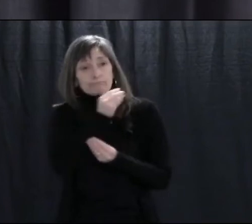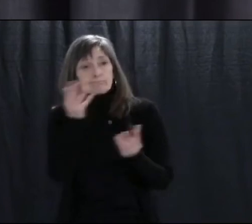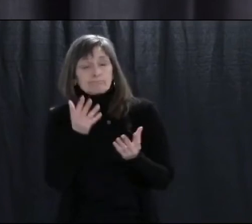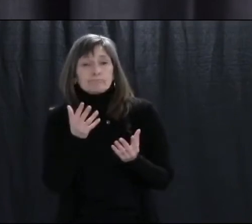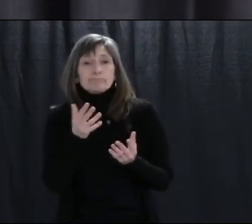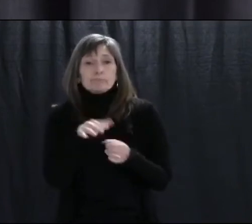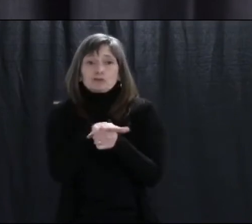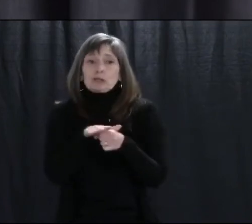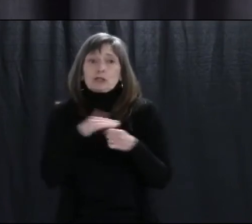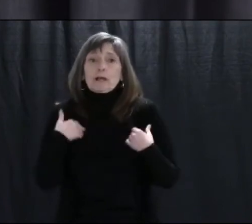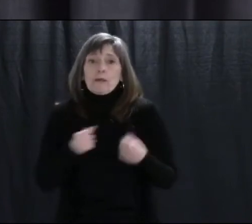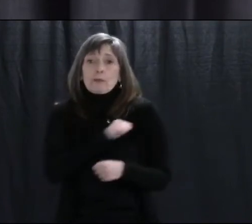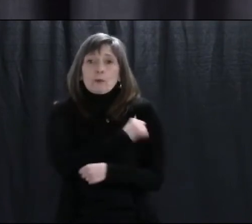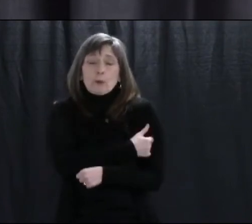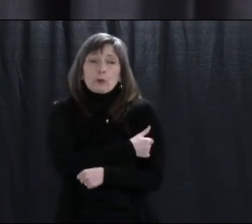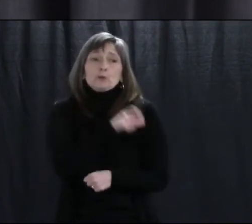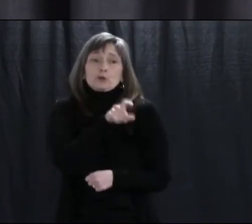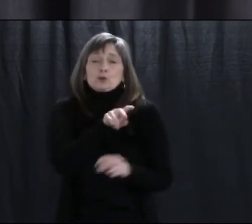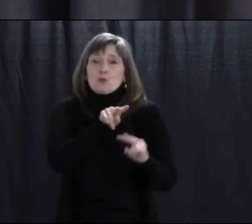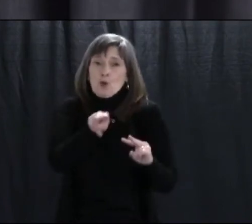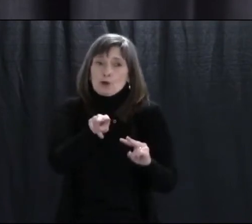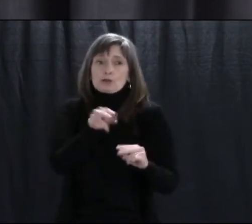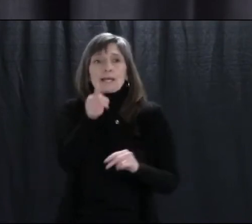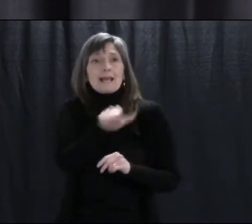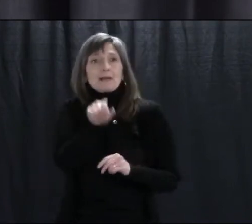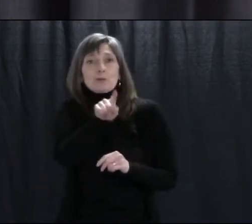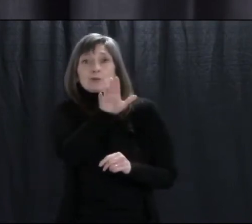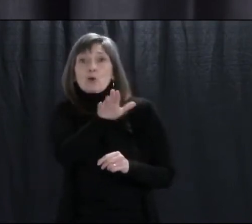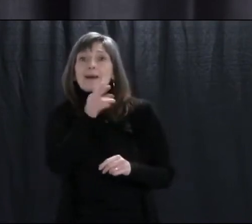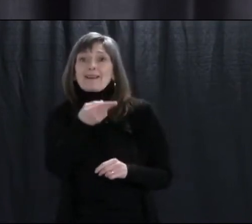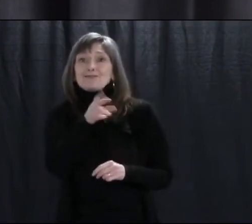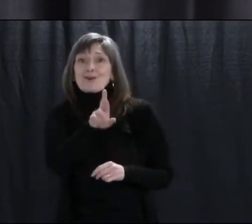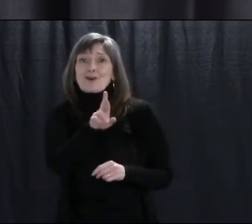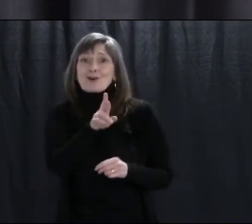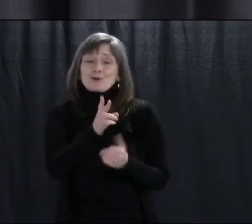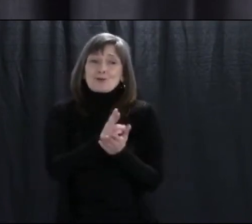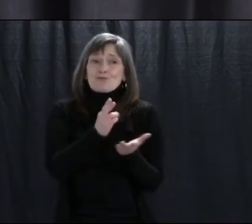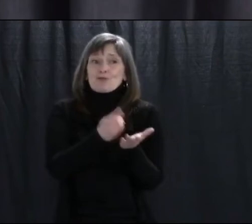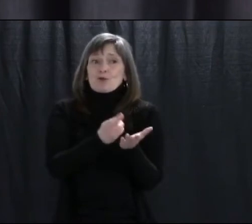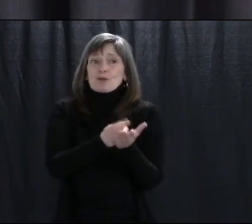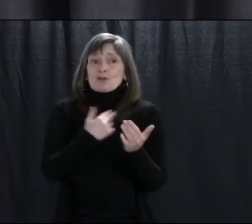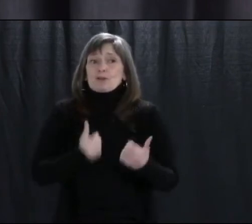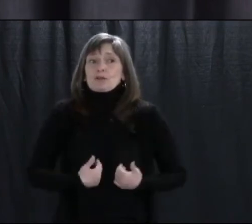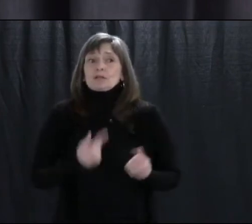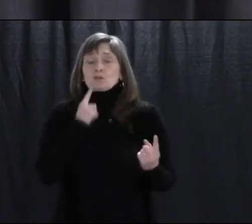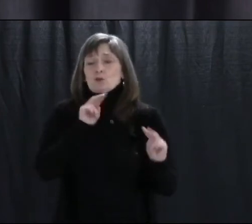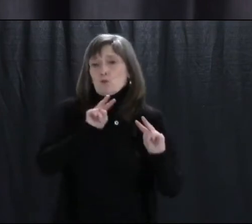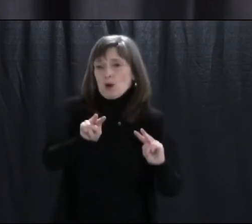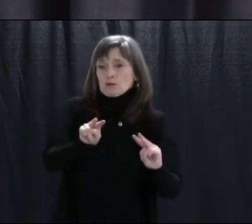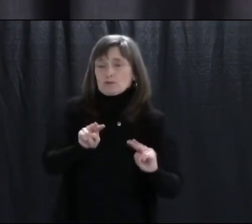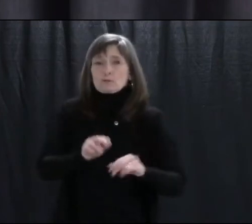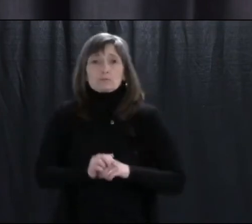this should be monitored from an HR perspective, and we expect compliance.